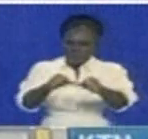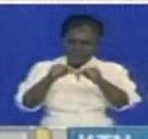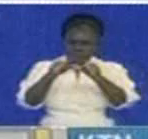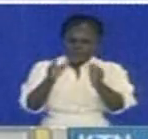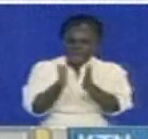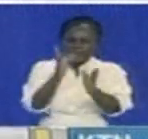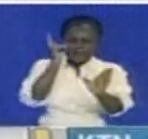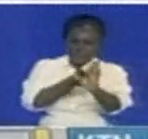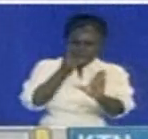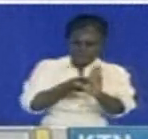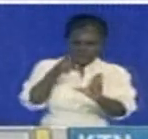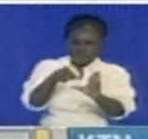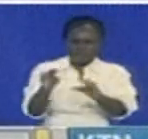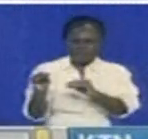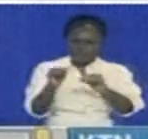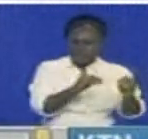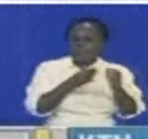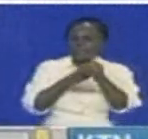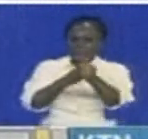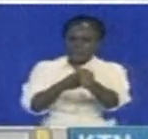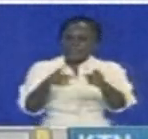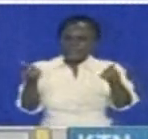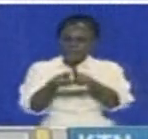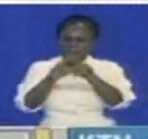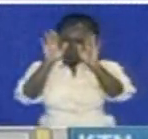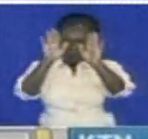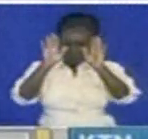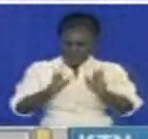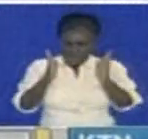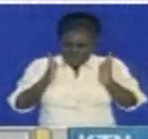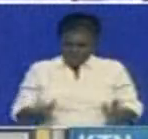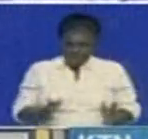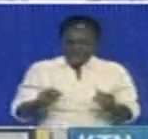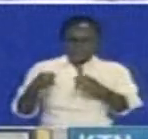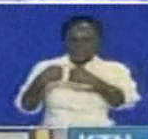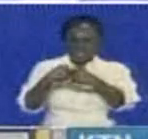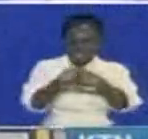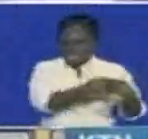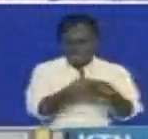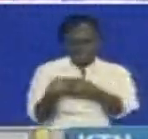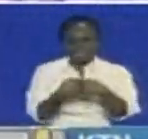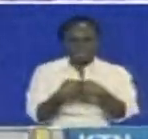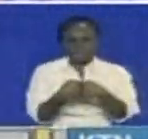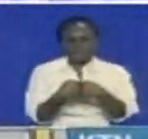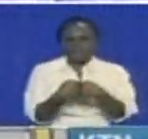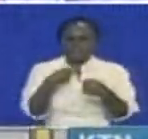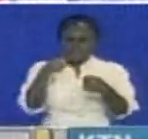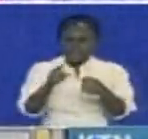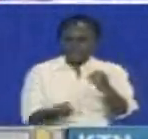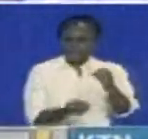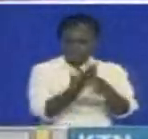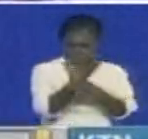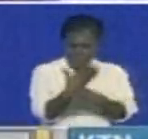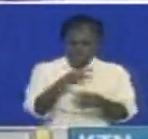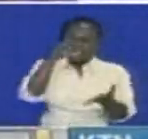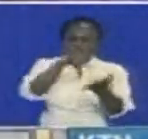engagement replaces leadership as the key human capital challenge. This has created the spate